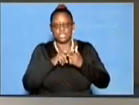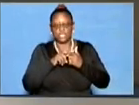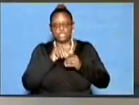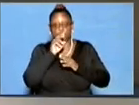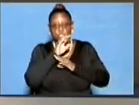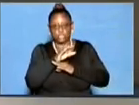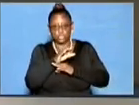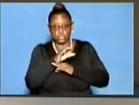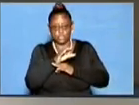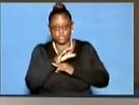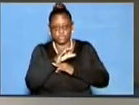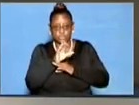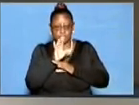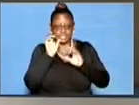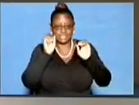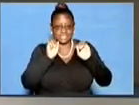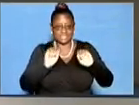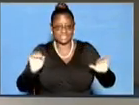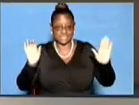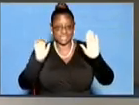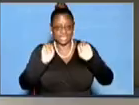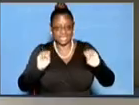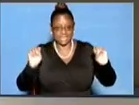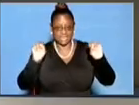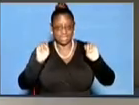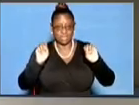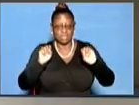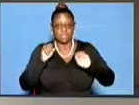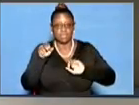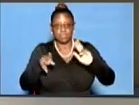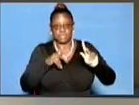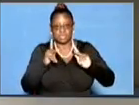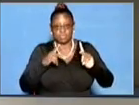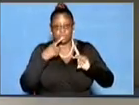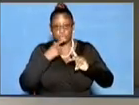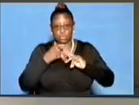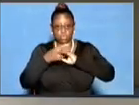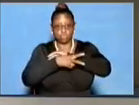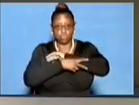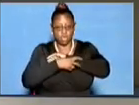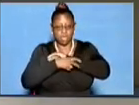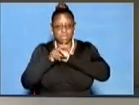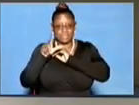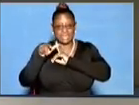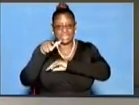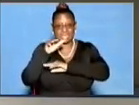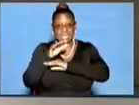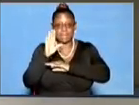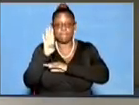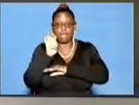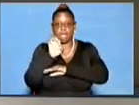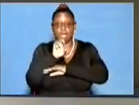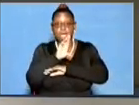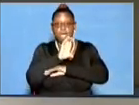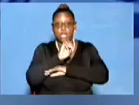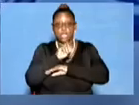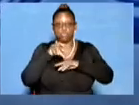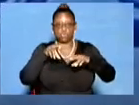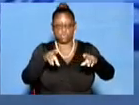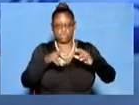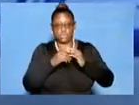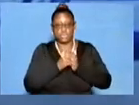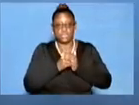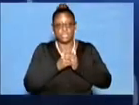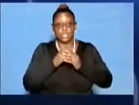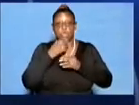crime report. Police on Saturday nabbing the persons believed to be involved in a late-night armed robbery on Bacardi Road. In police custody,